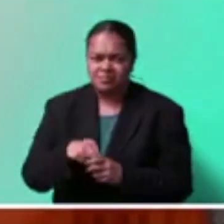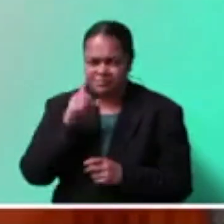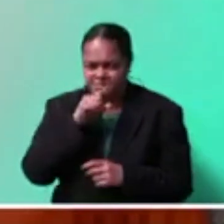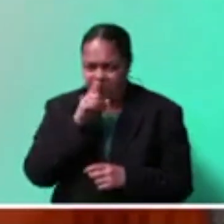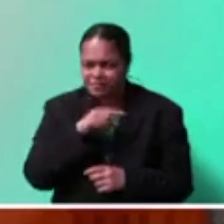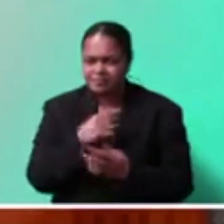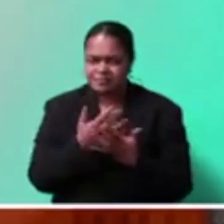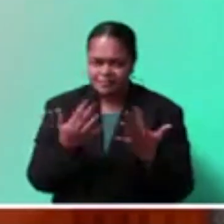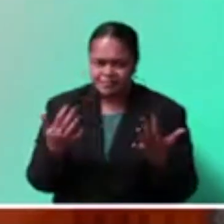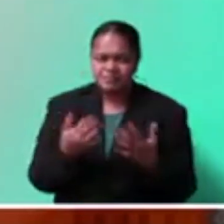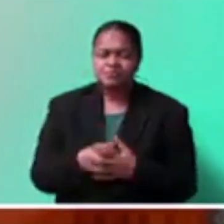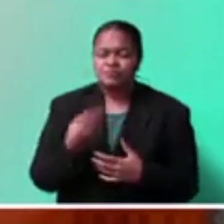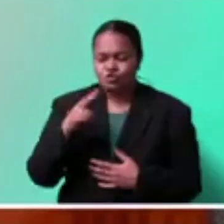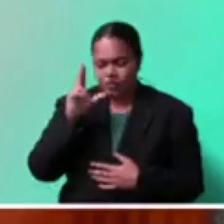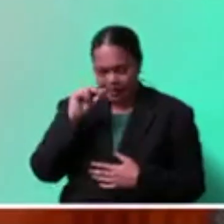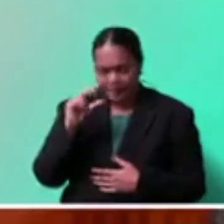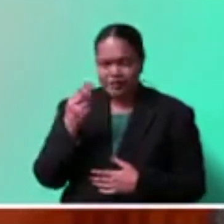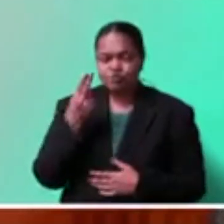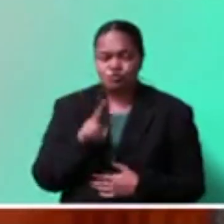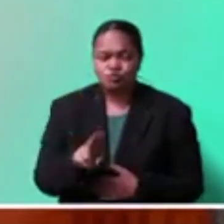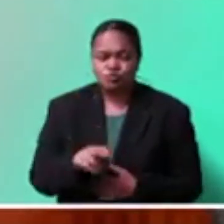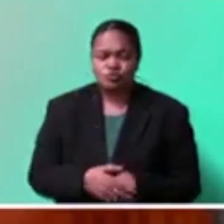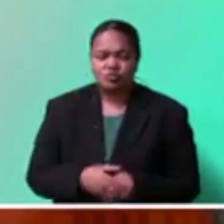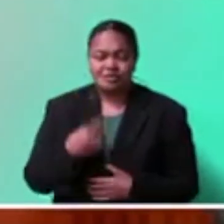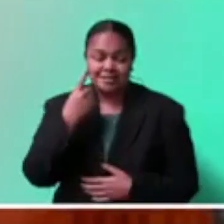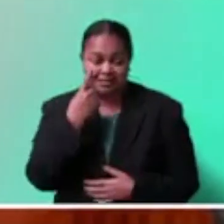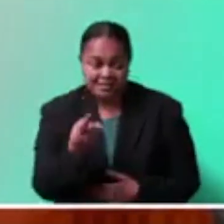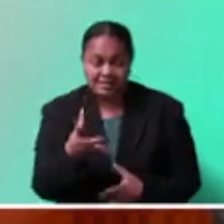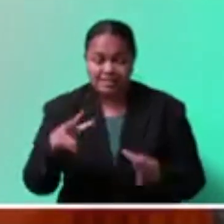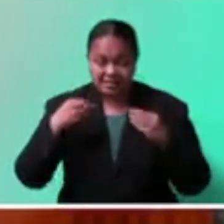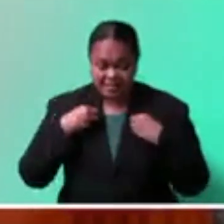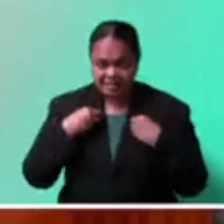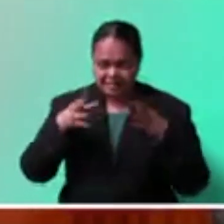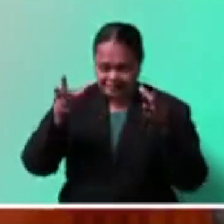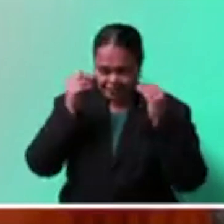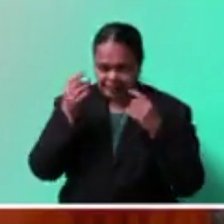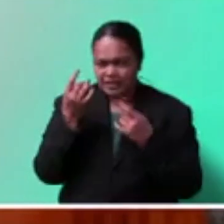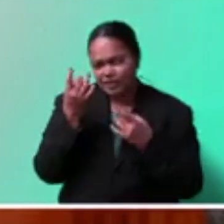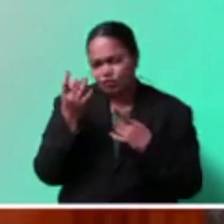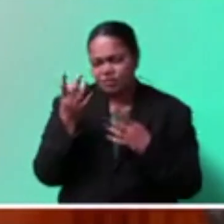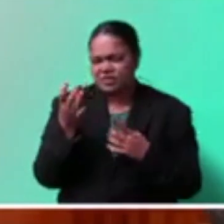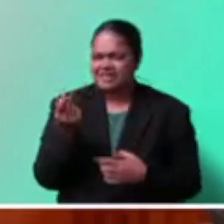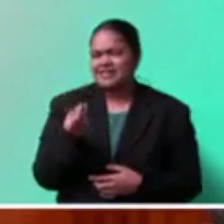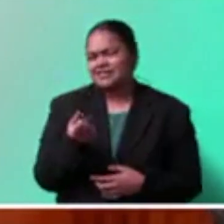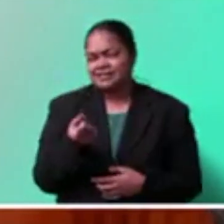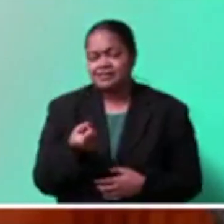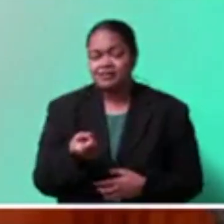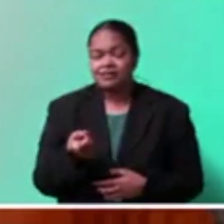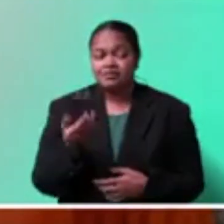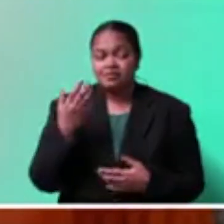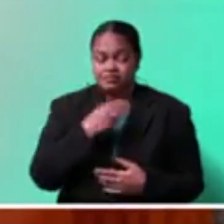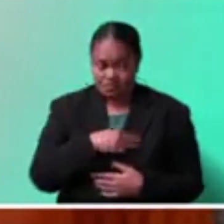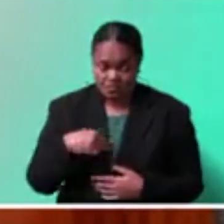our people to be able to receive information very simply. Honorable Speaker, the Ministry